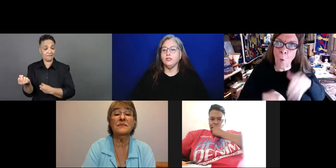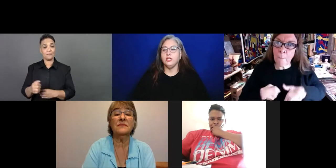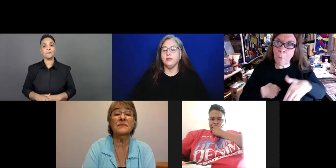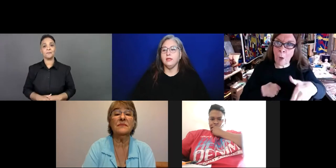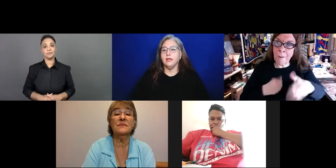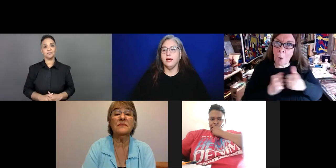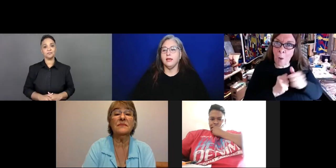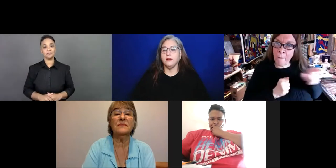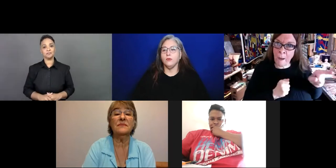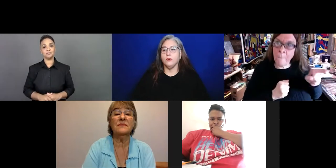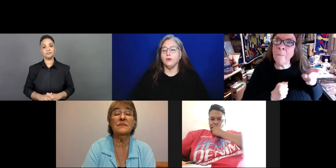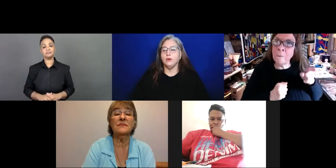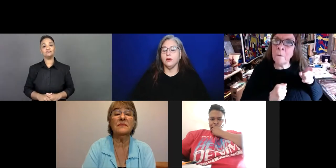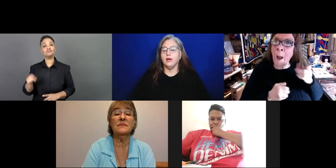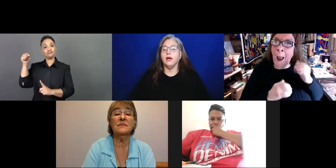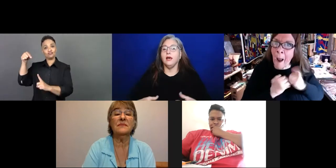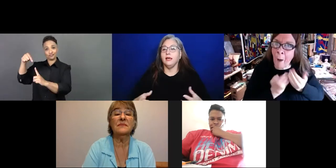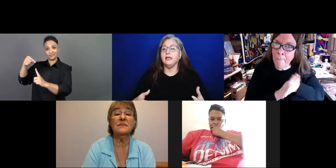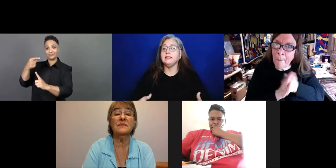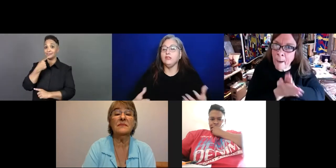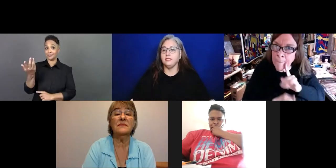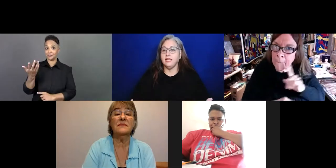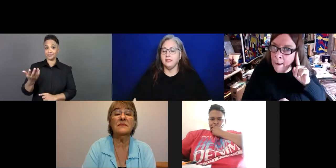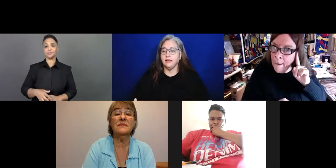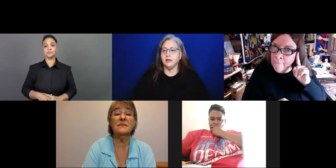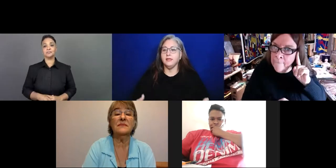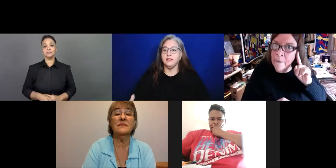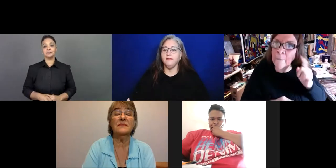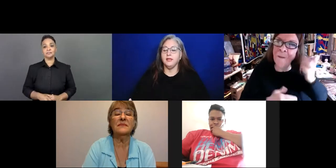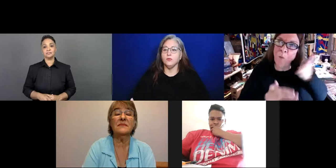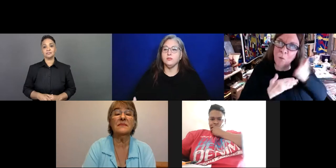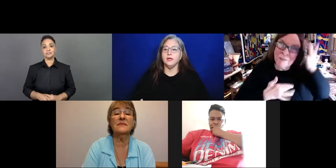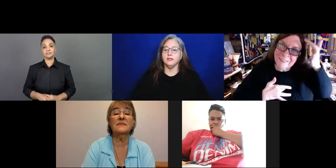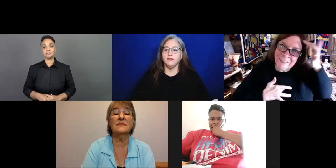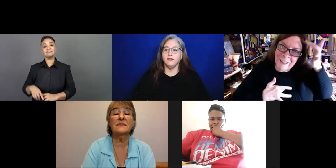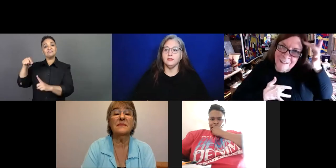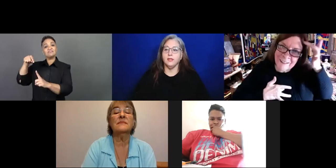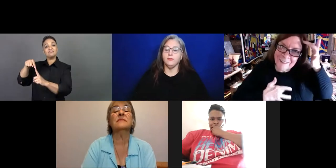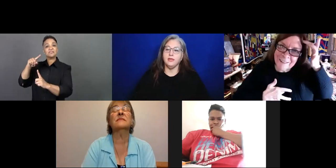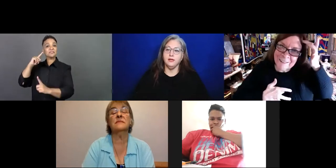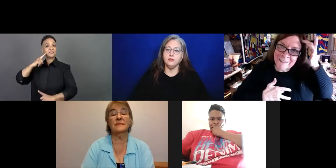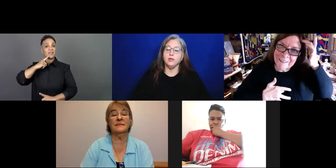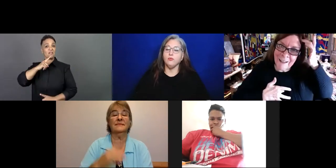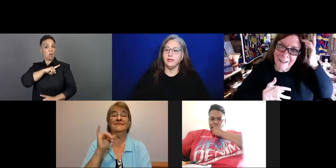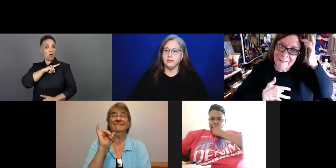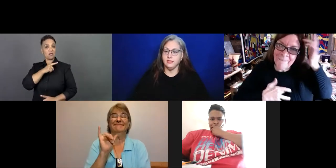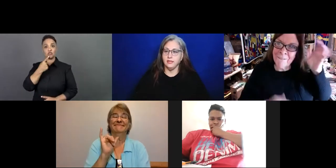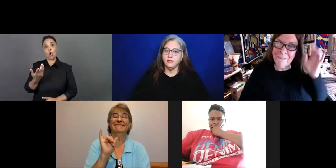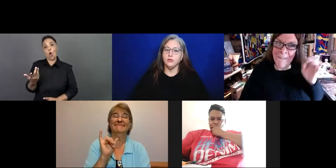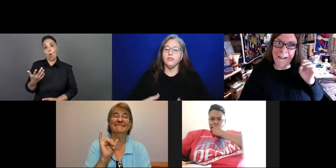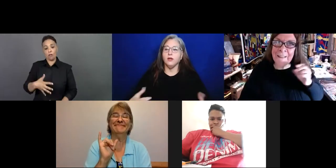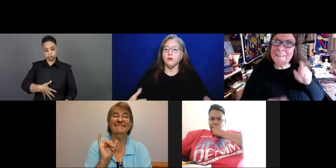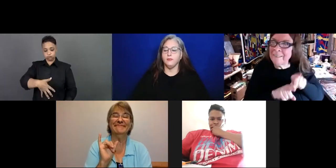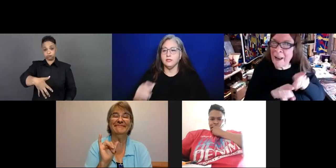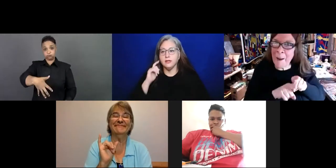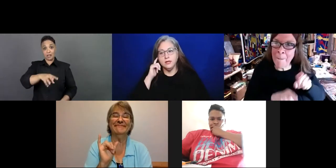he was sharing that his understanding of his deafness was because of his mother being ill during pregnancy. So